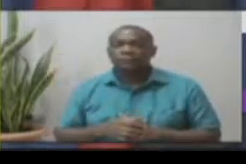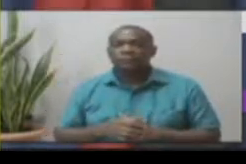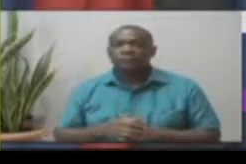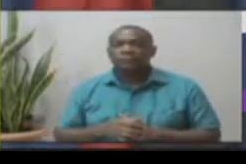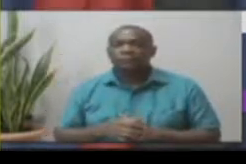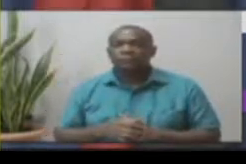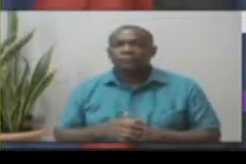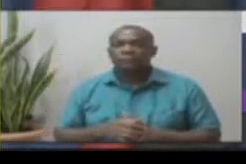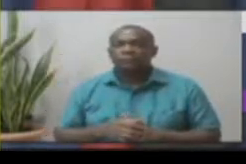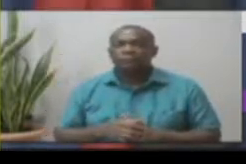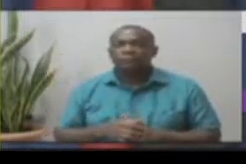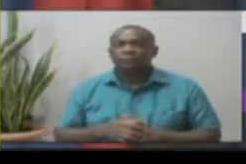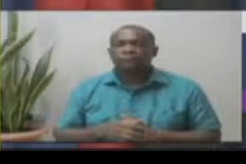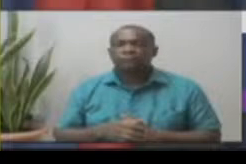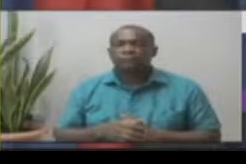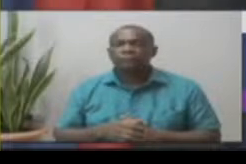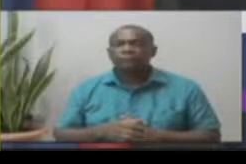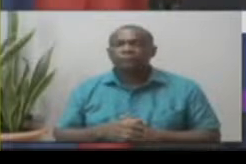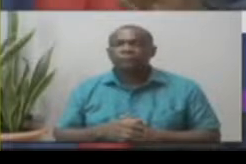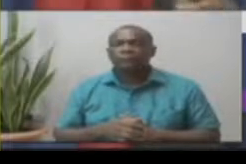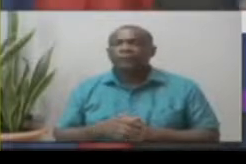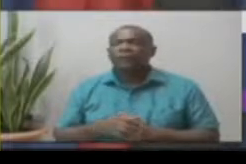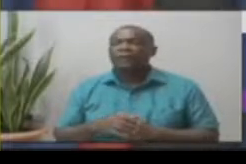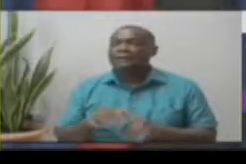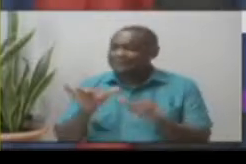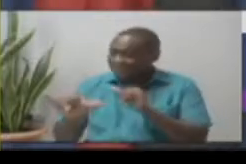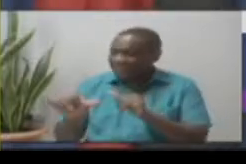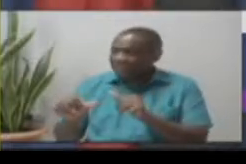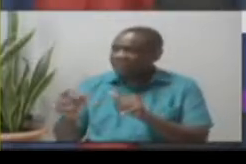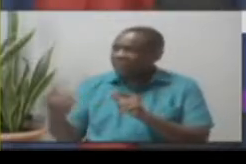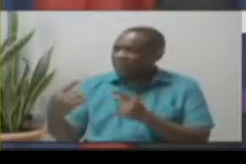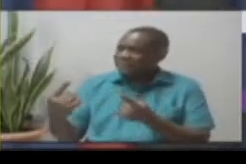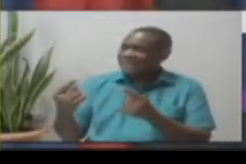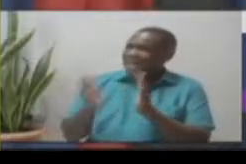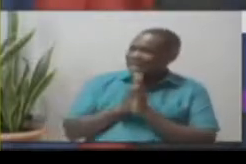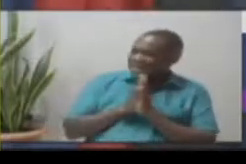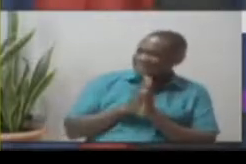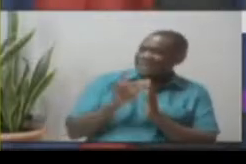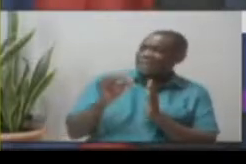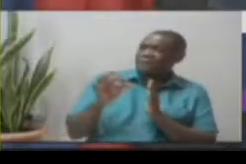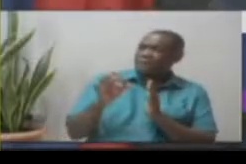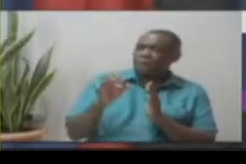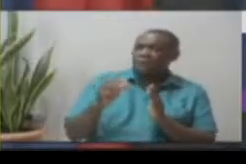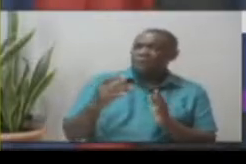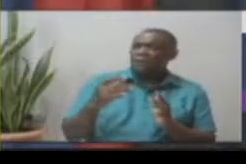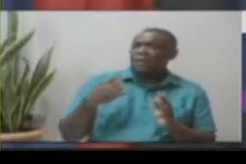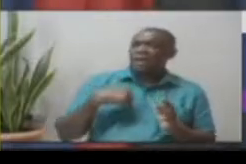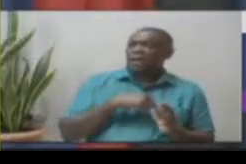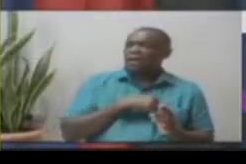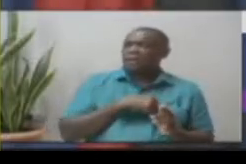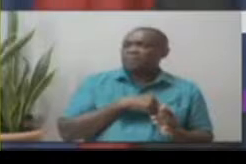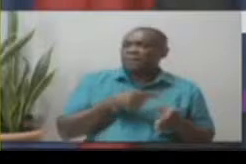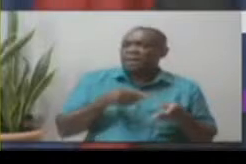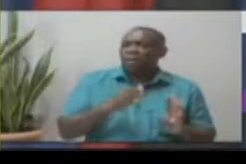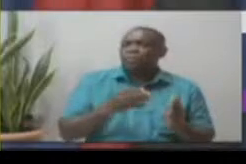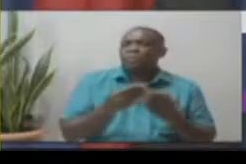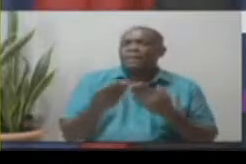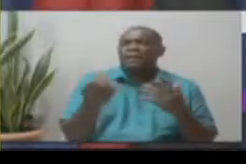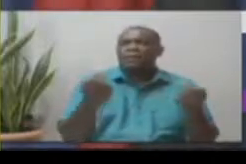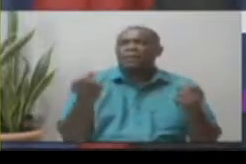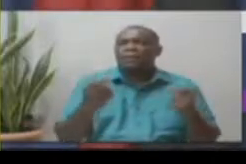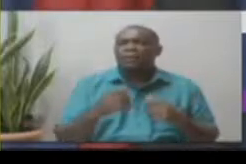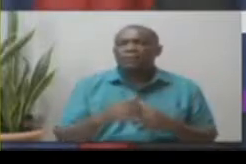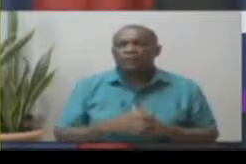The same people who are raising the issue and chaining you up now to make this an issue in this country have